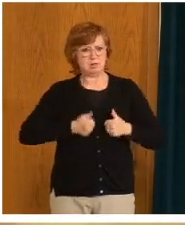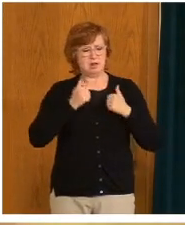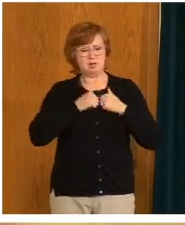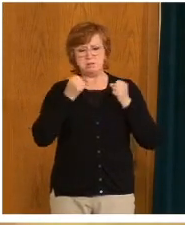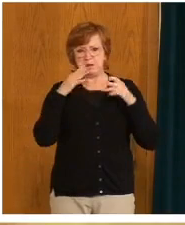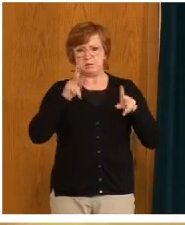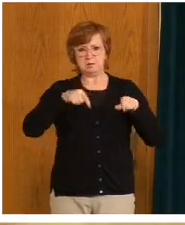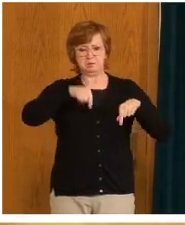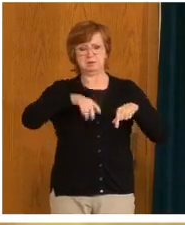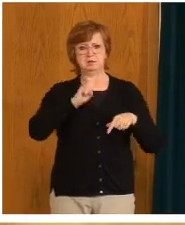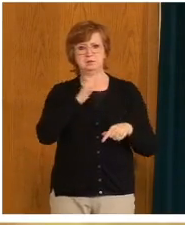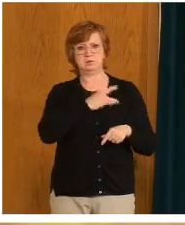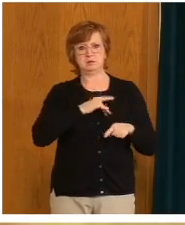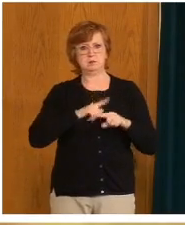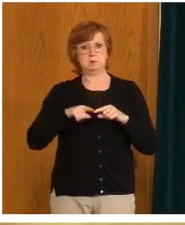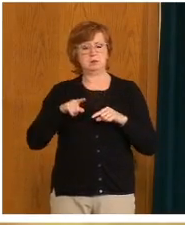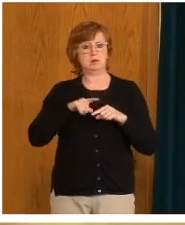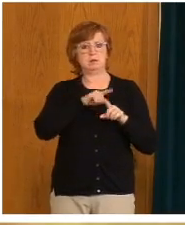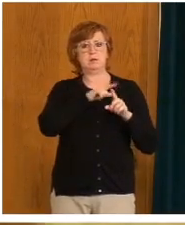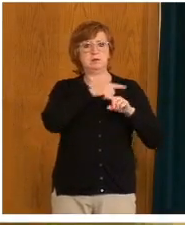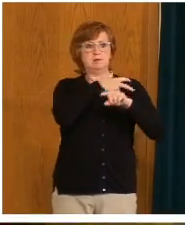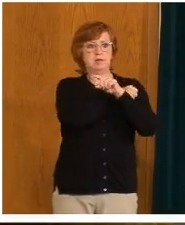people that these guys had never met.